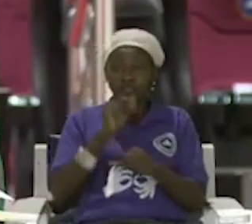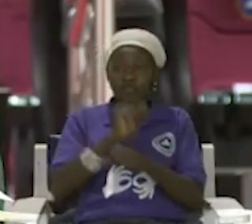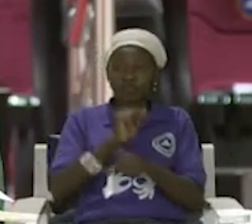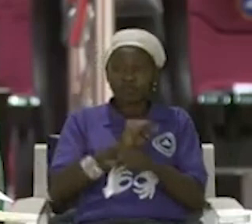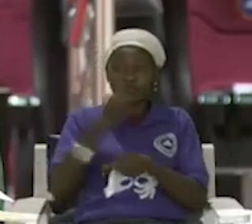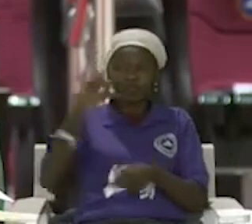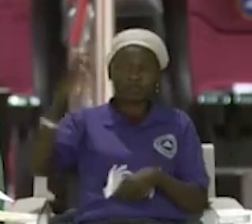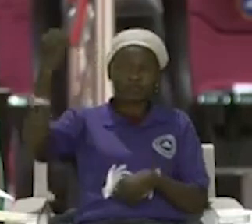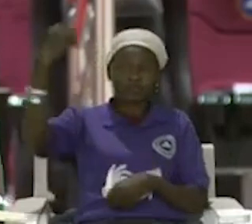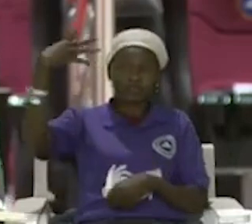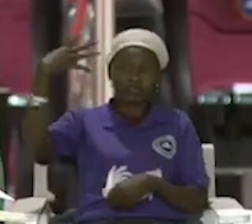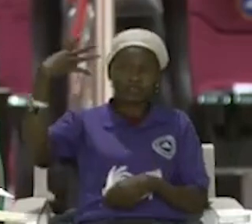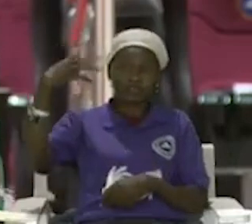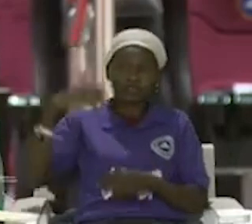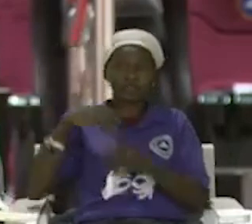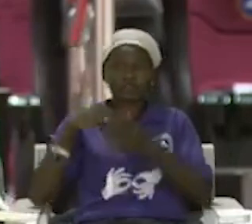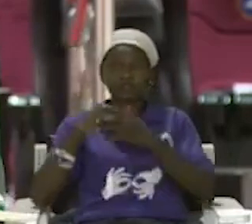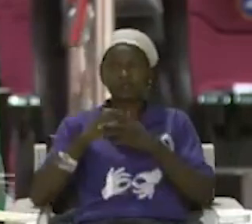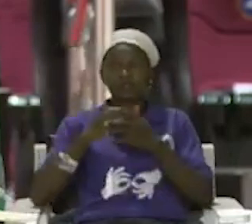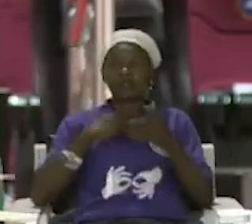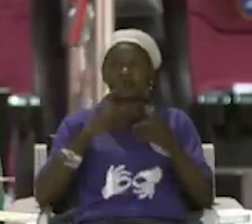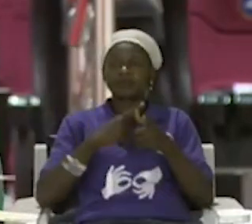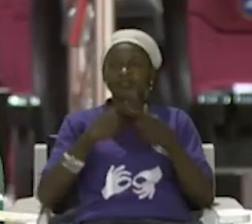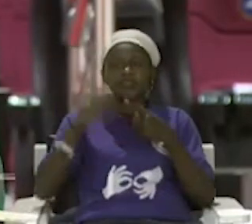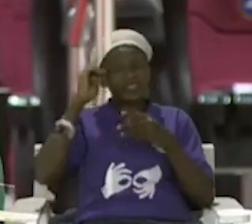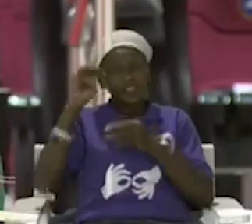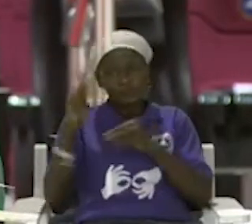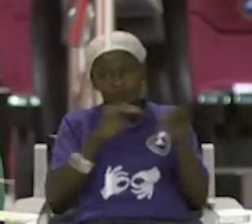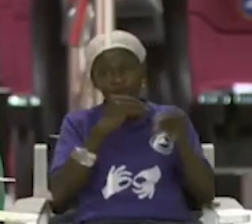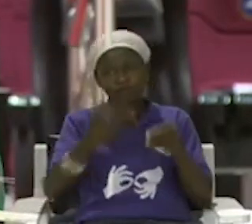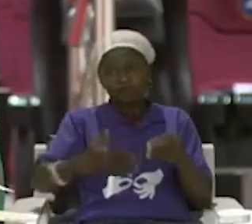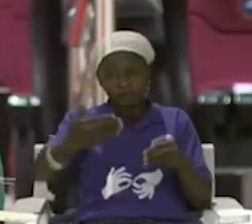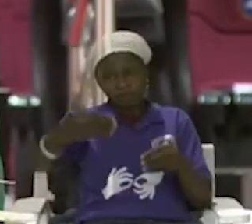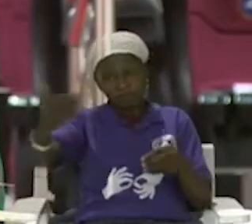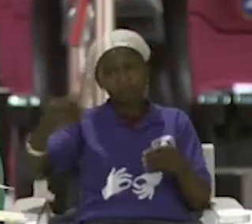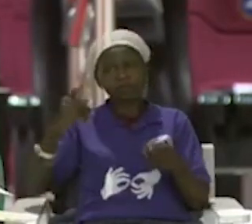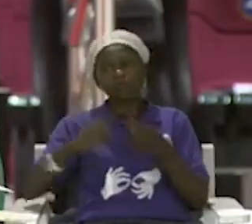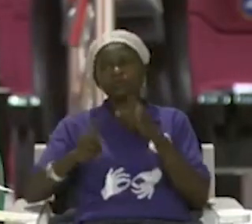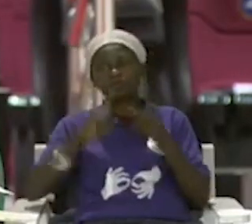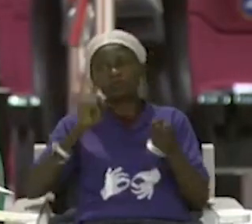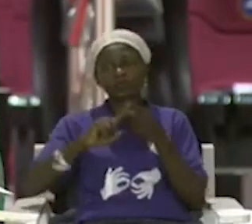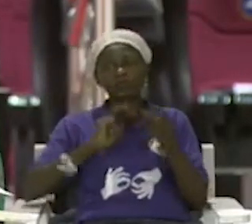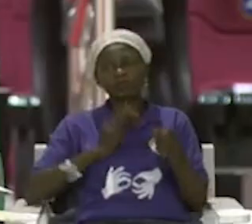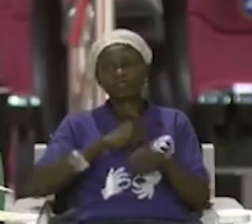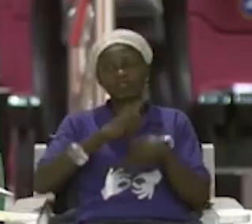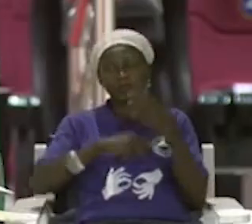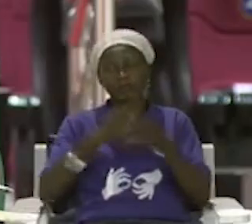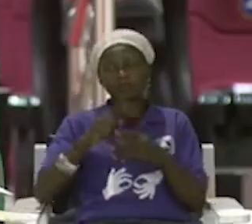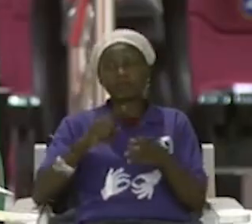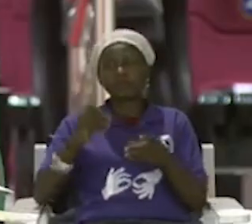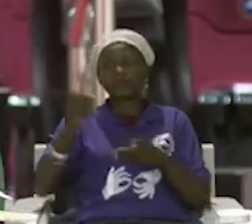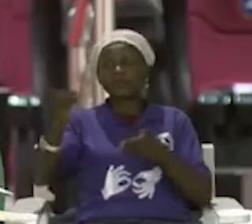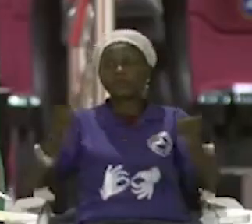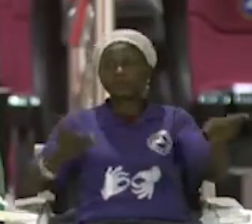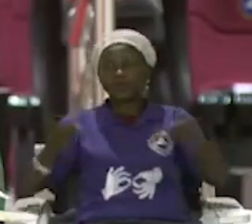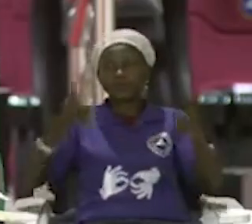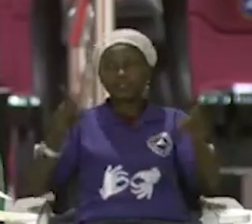grace. And then he moved on to talk to us about dominion as a